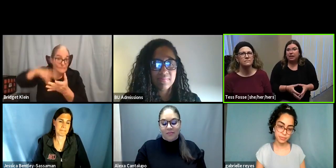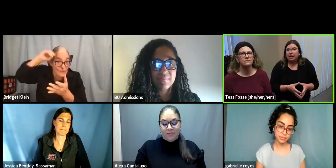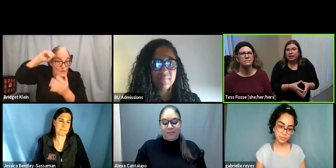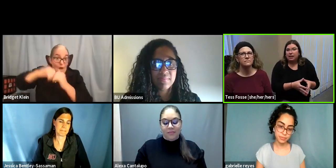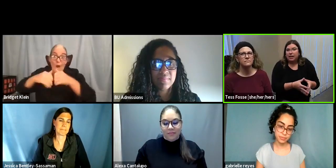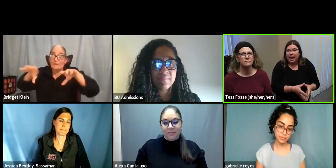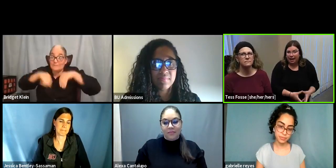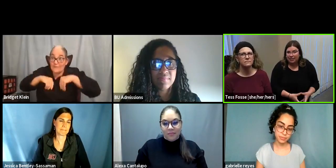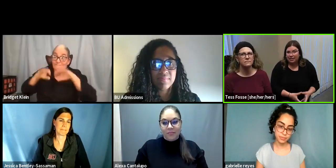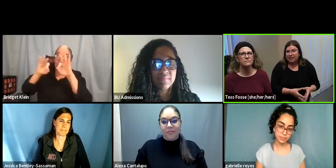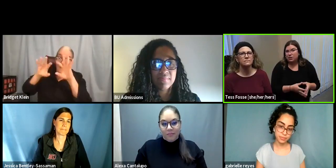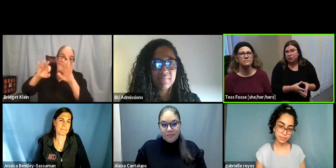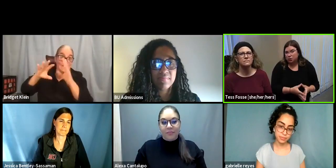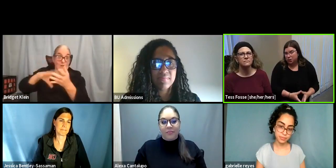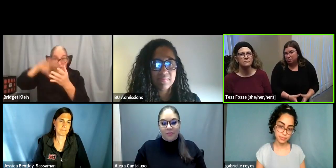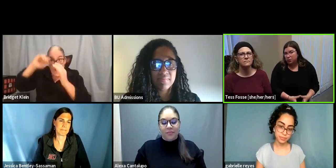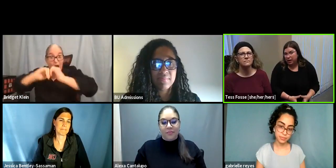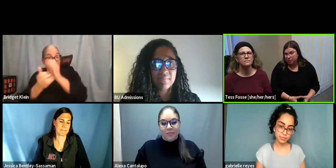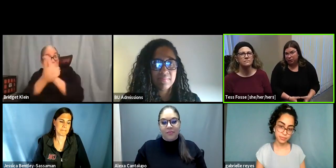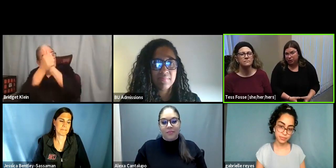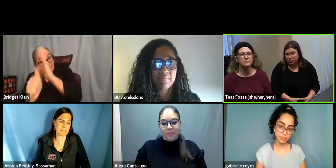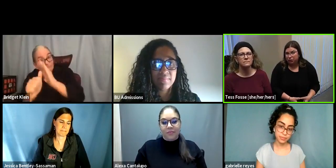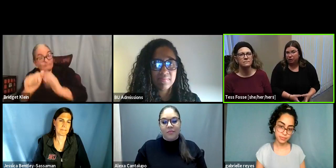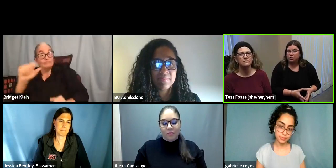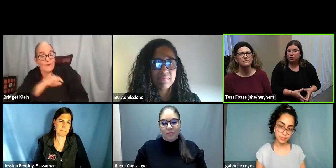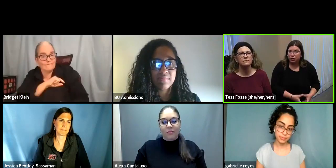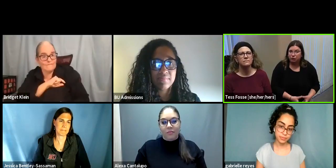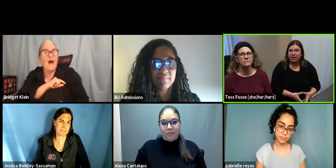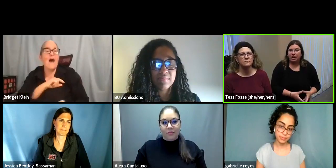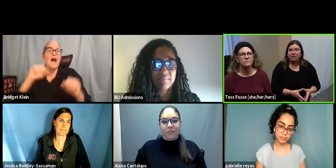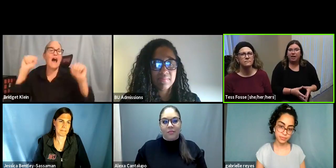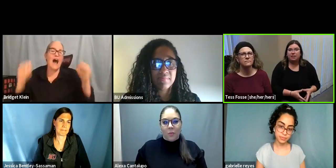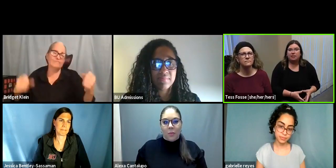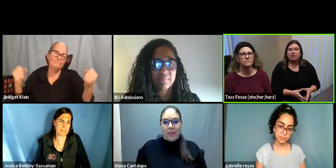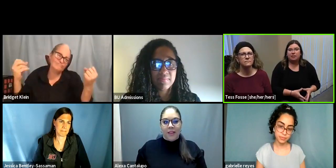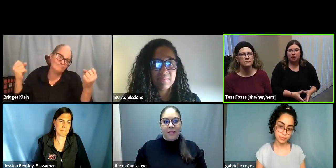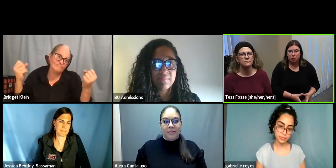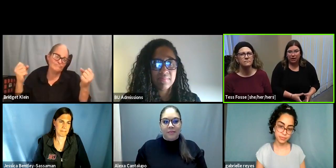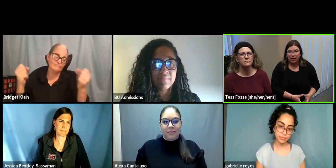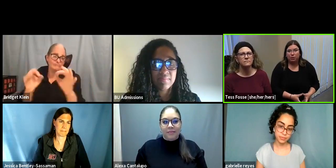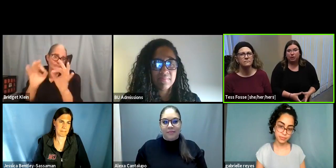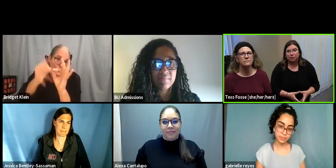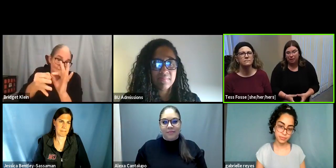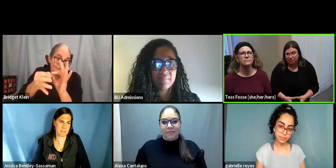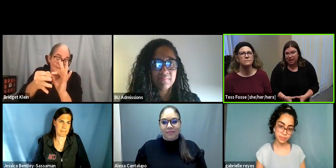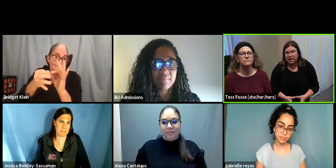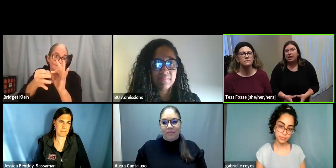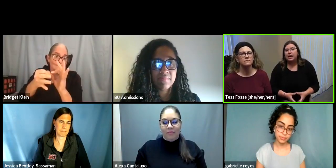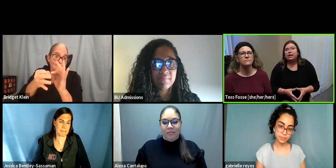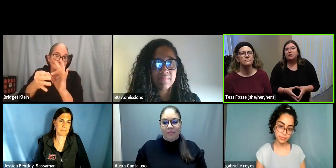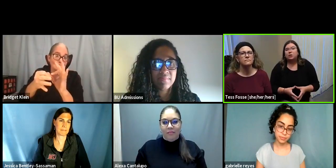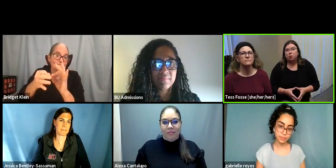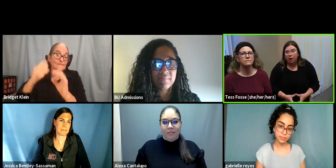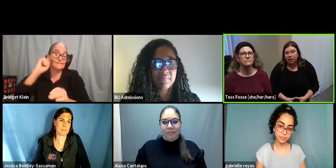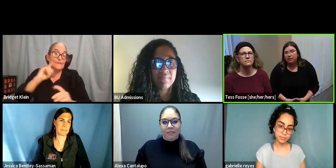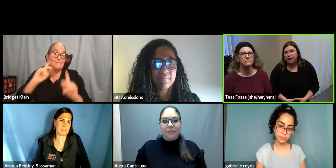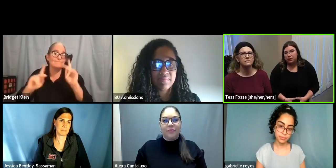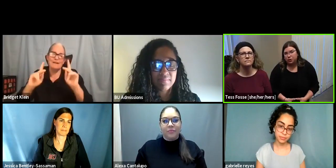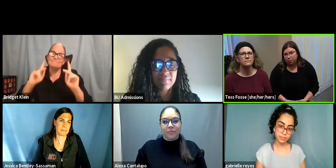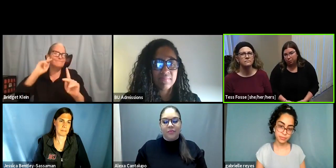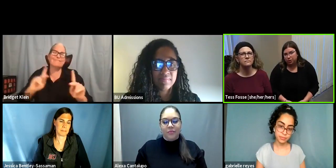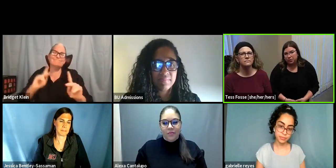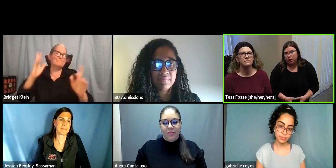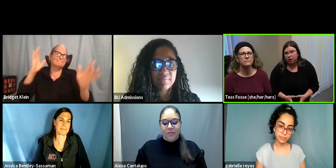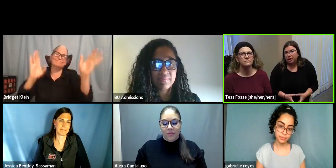having access to communicate with their children and their children not having access to communicate with their family. So